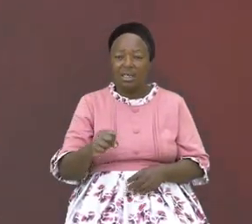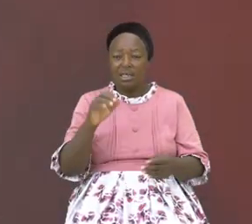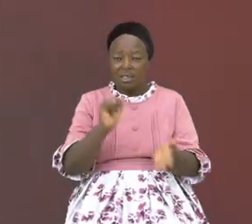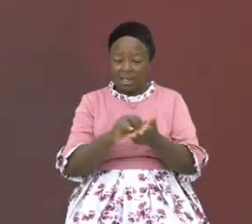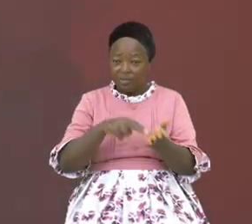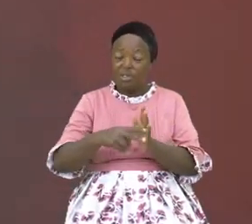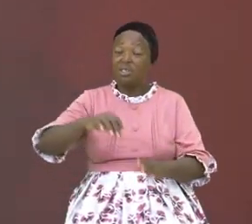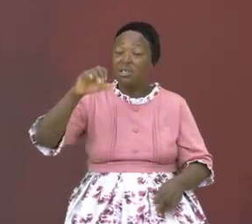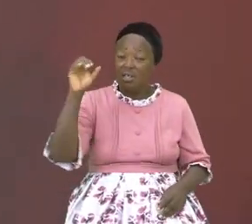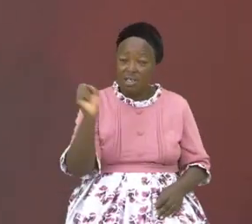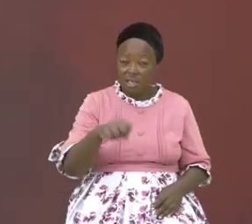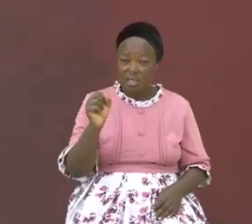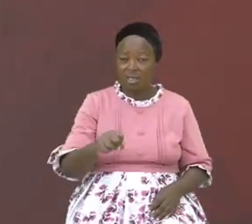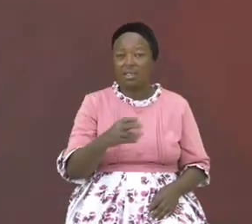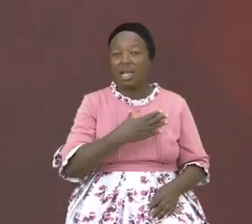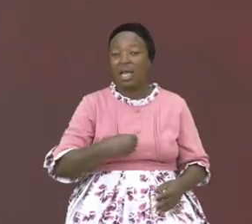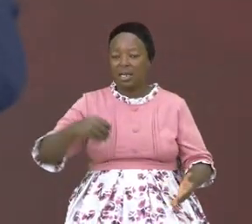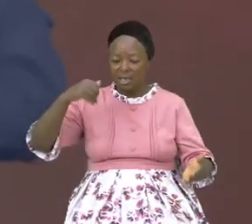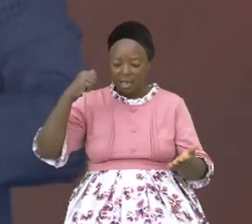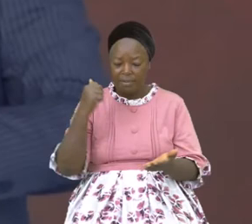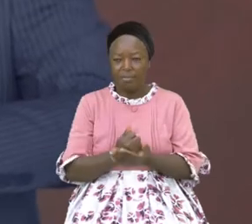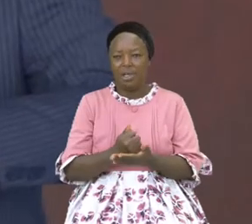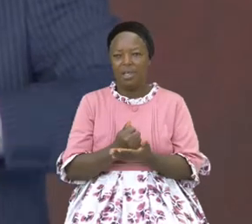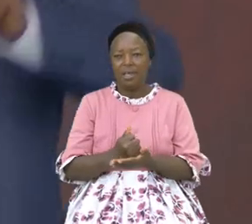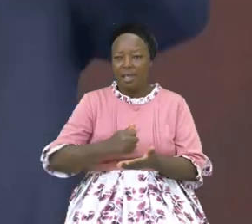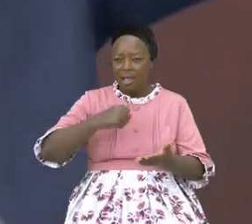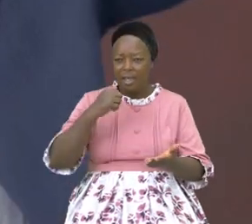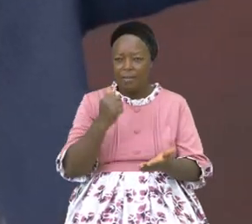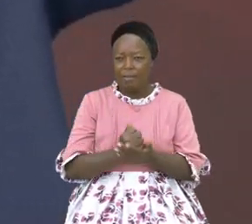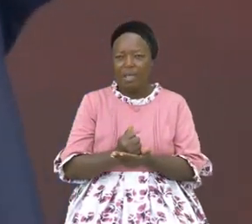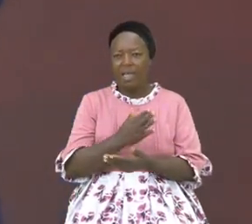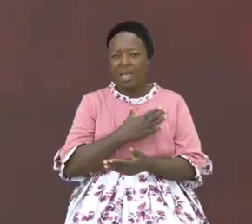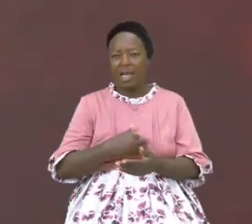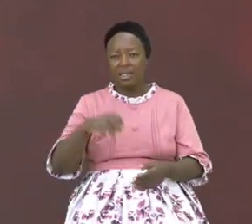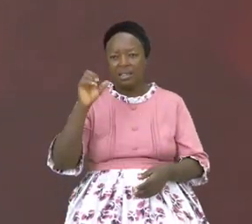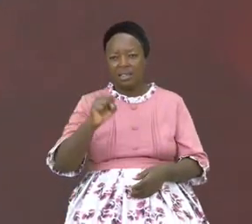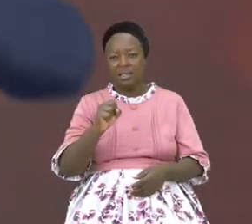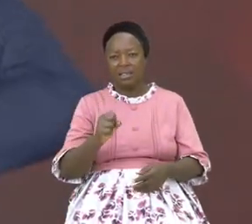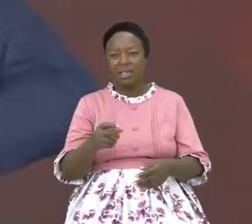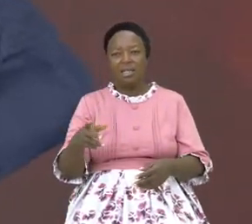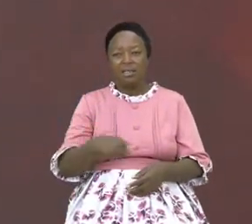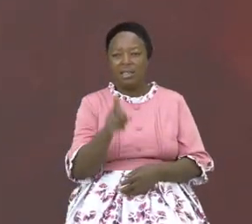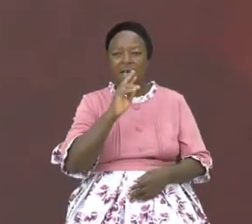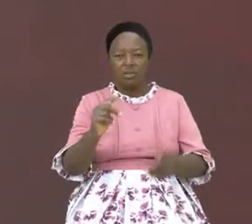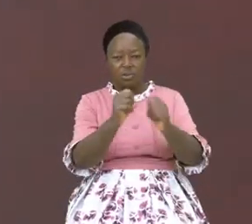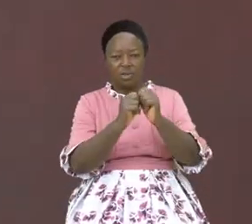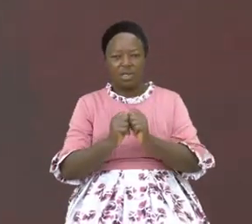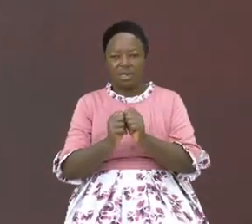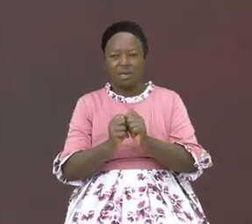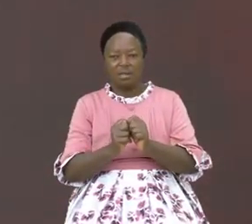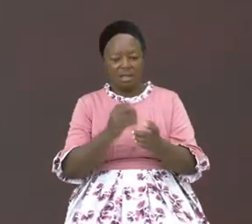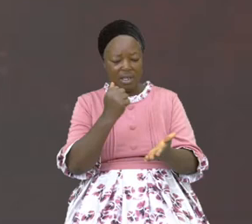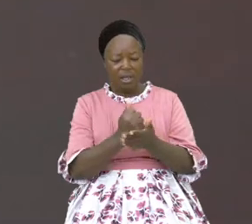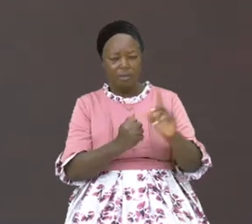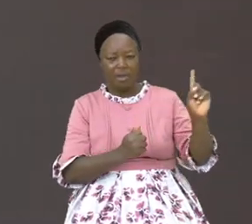yes and amen. Amen and yes, they are together. When you